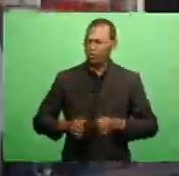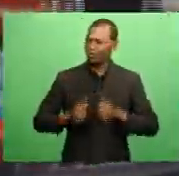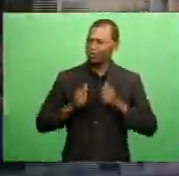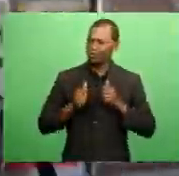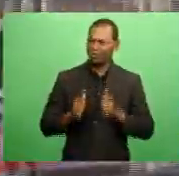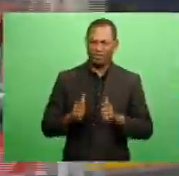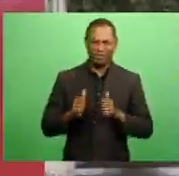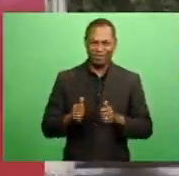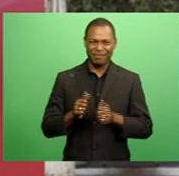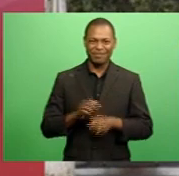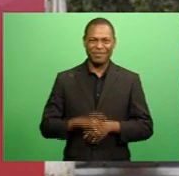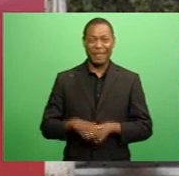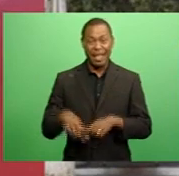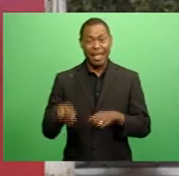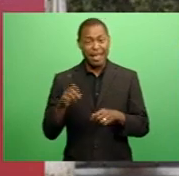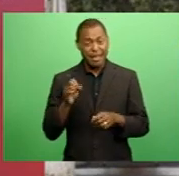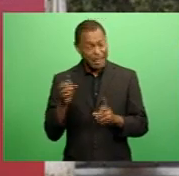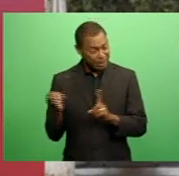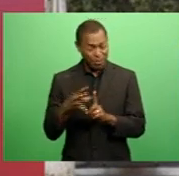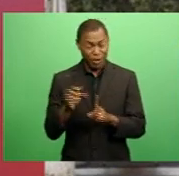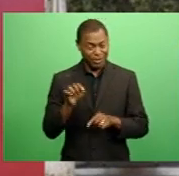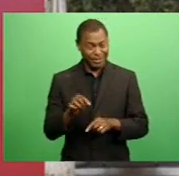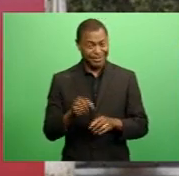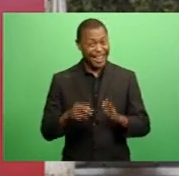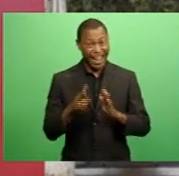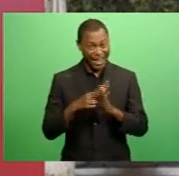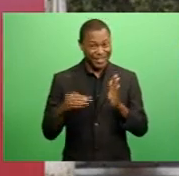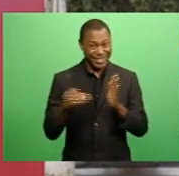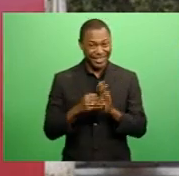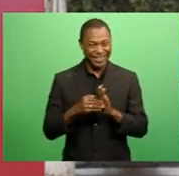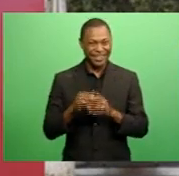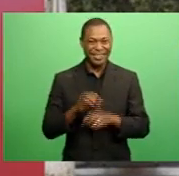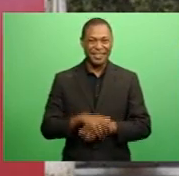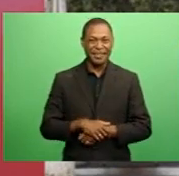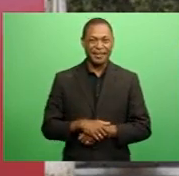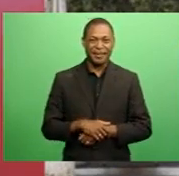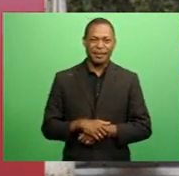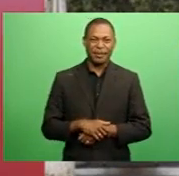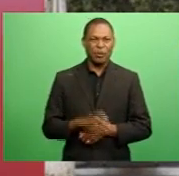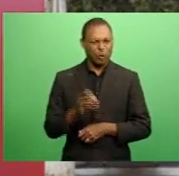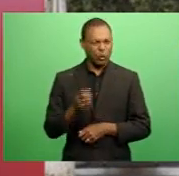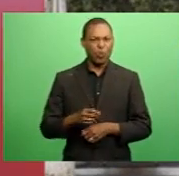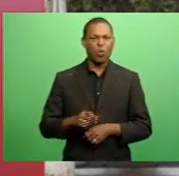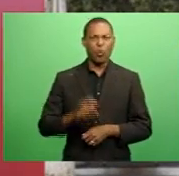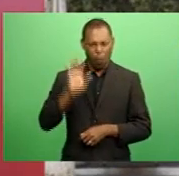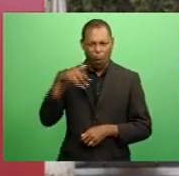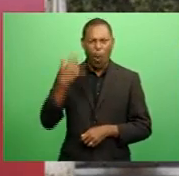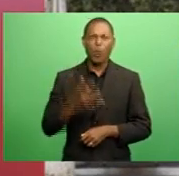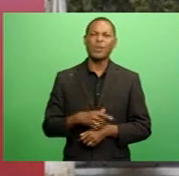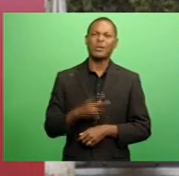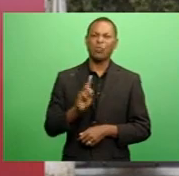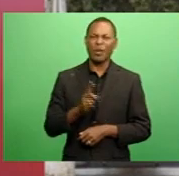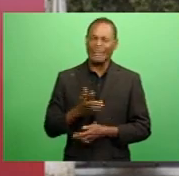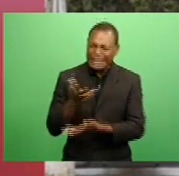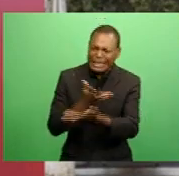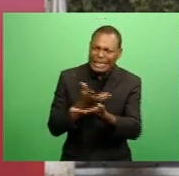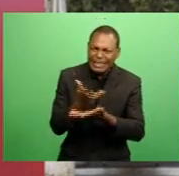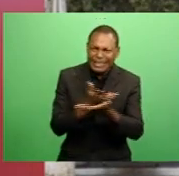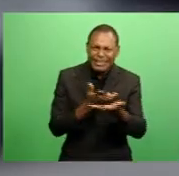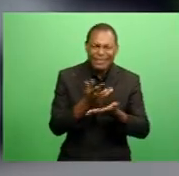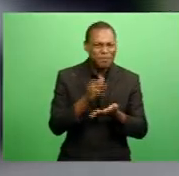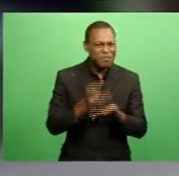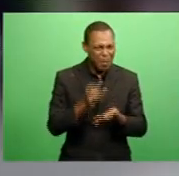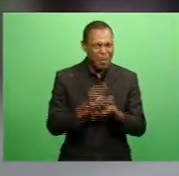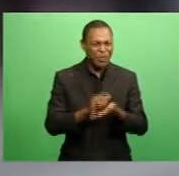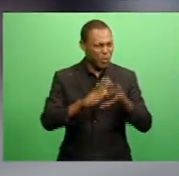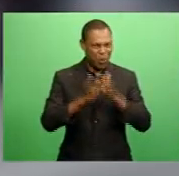Fijian community in New Zealand, or wherever they are based in, it's always a talking point. And once again, I'm pretty sure the